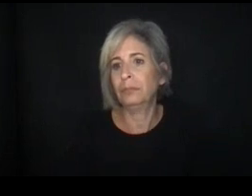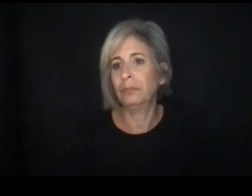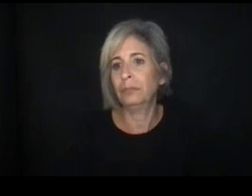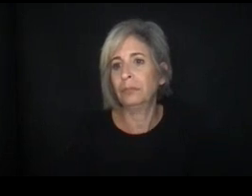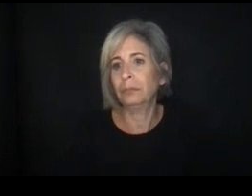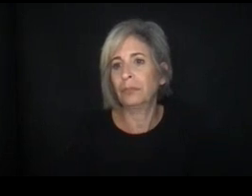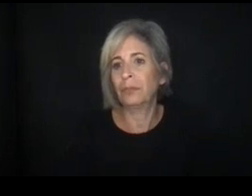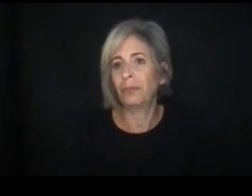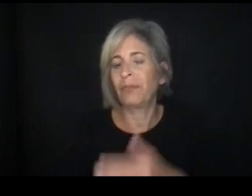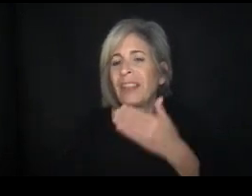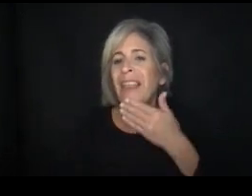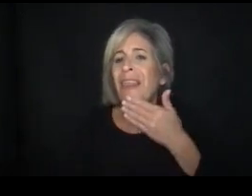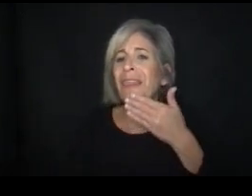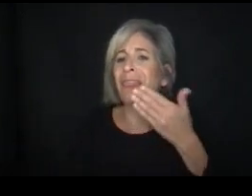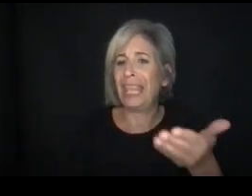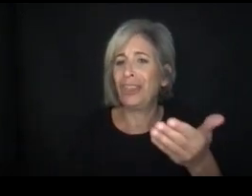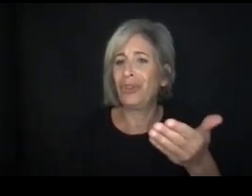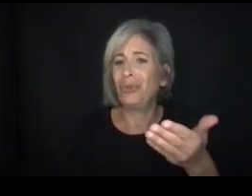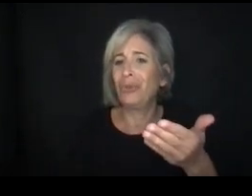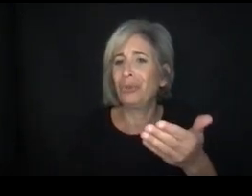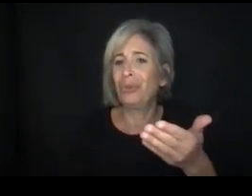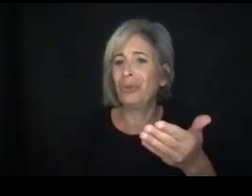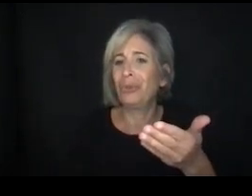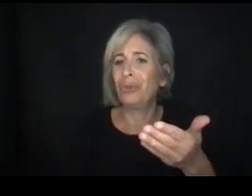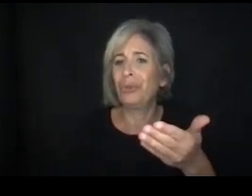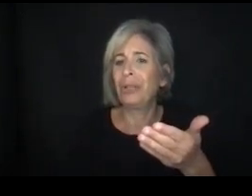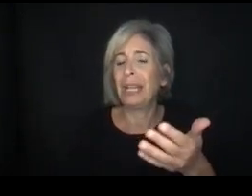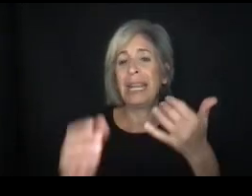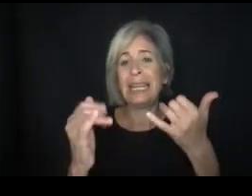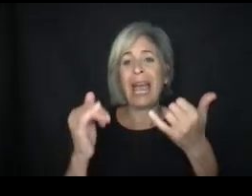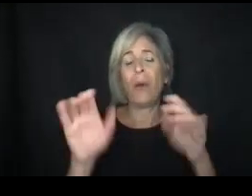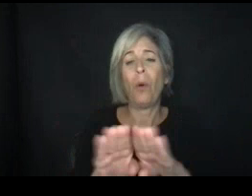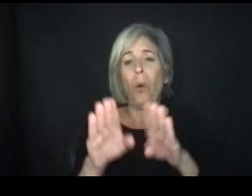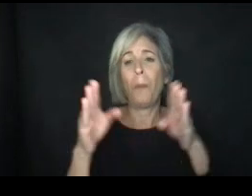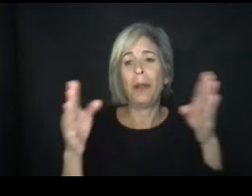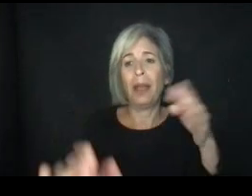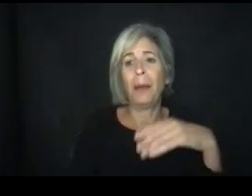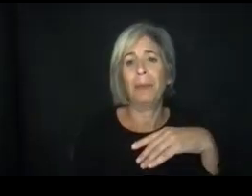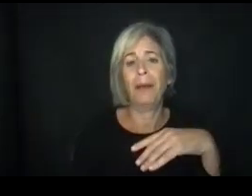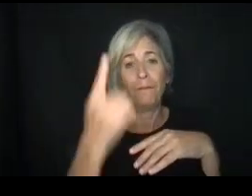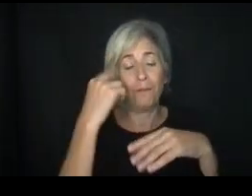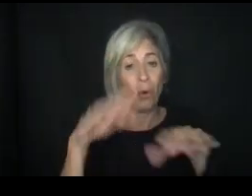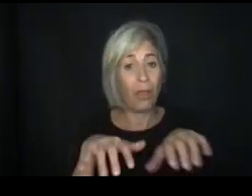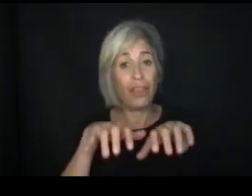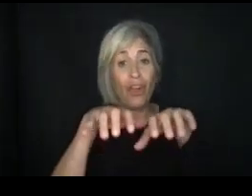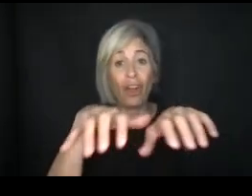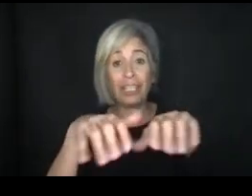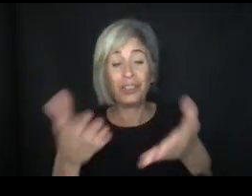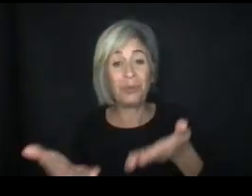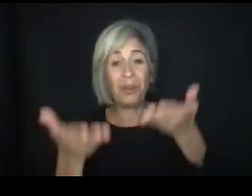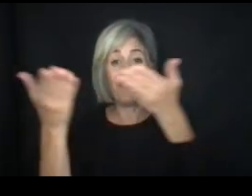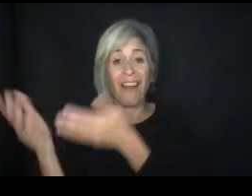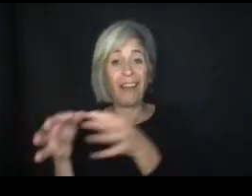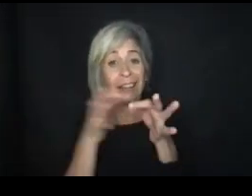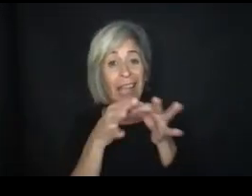Thank you, Carice. At this time, I'd like to open it up to the audience to provide any